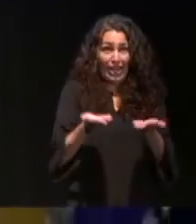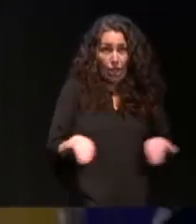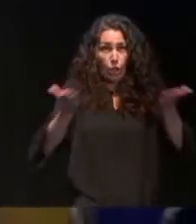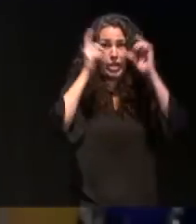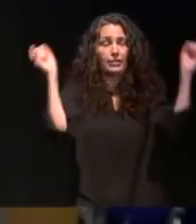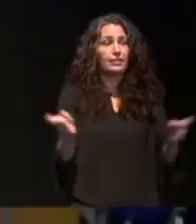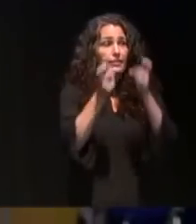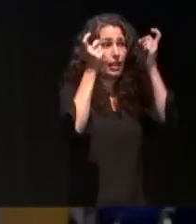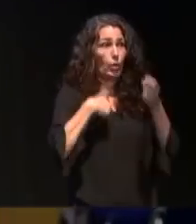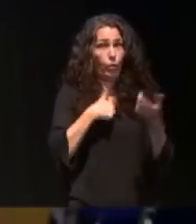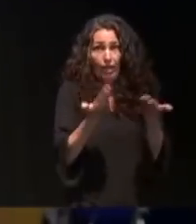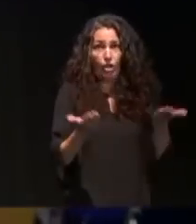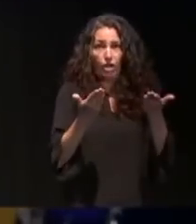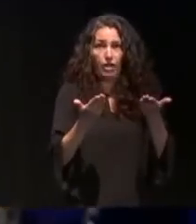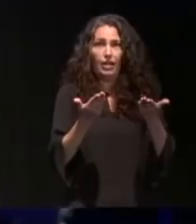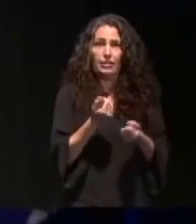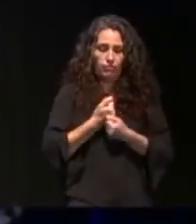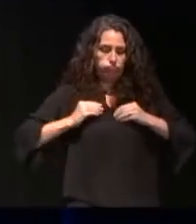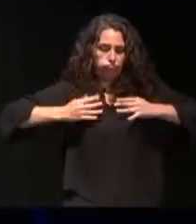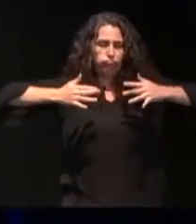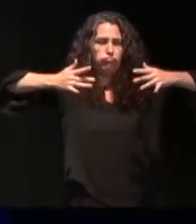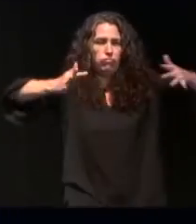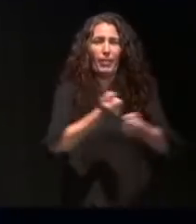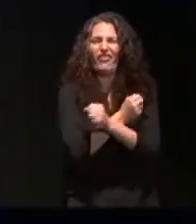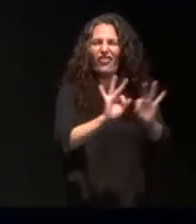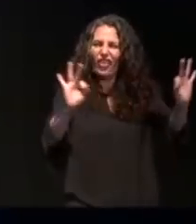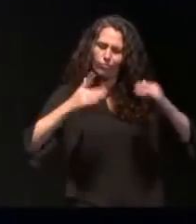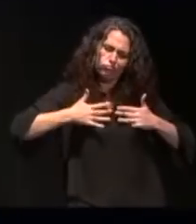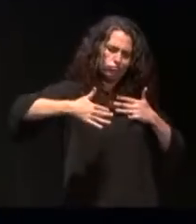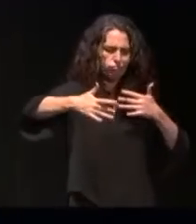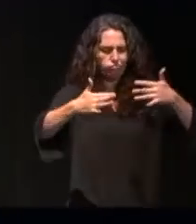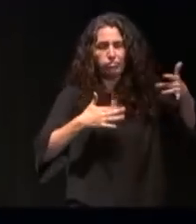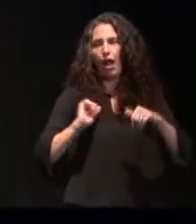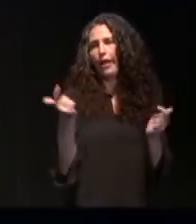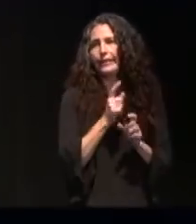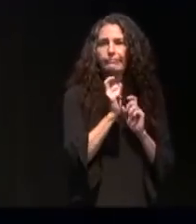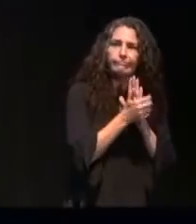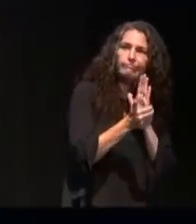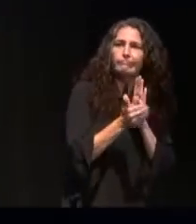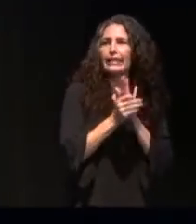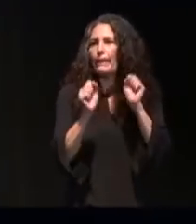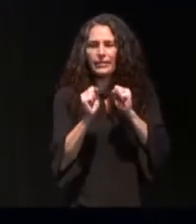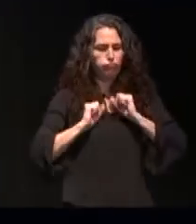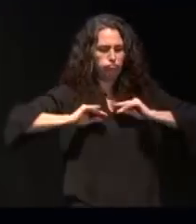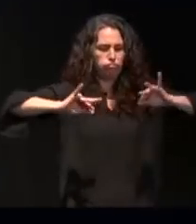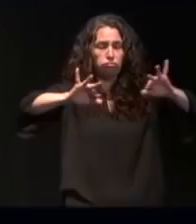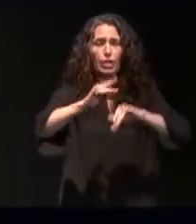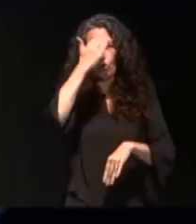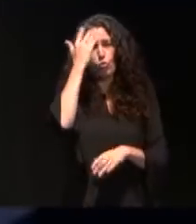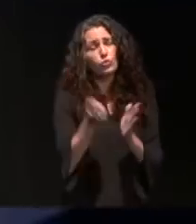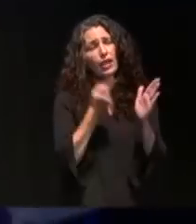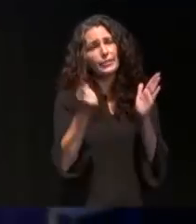celebrate. We have come to set our light free. We have come to set our gifts, talents, and capacities free. And though from time to time